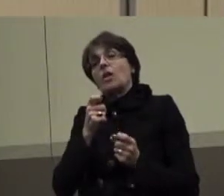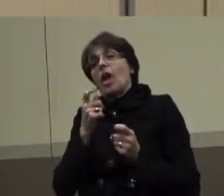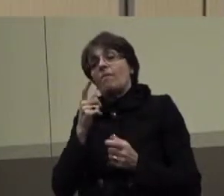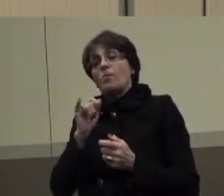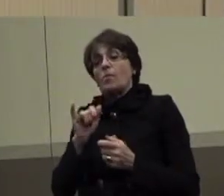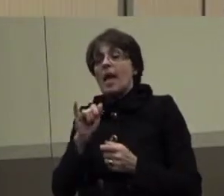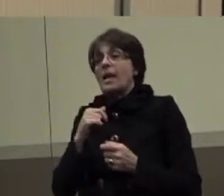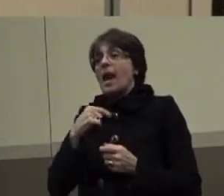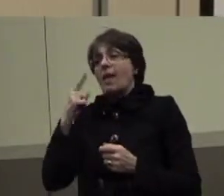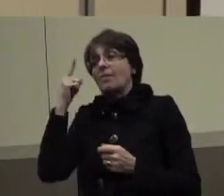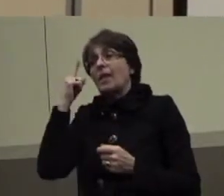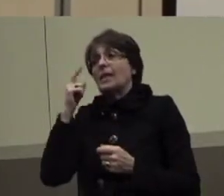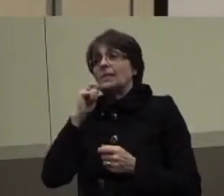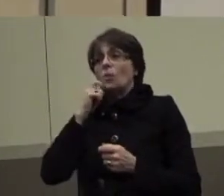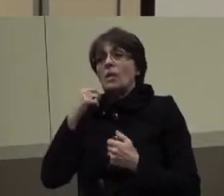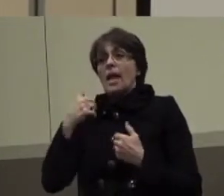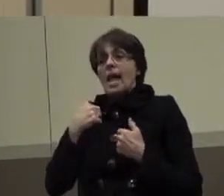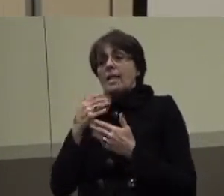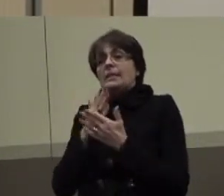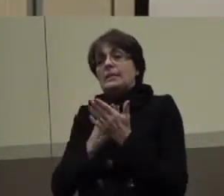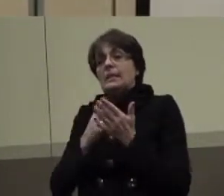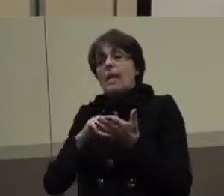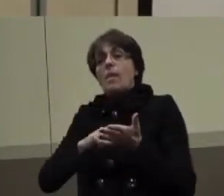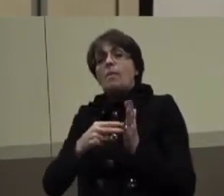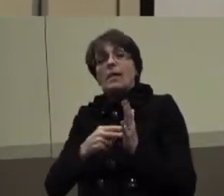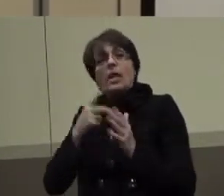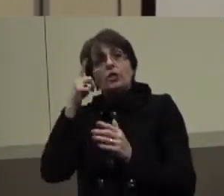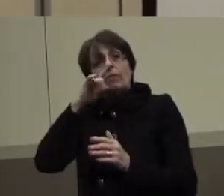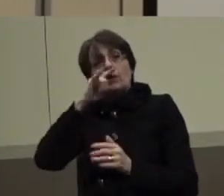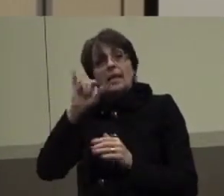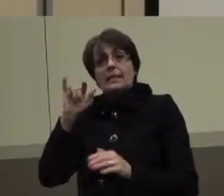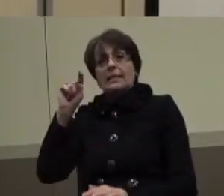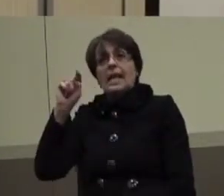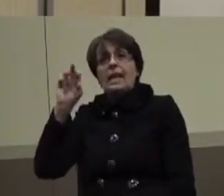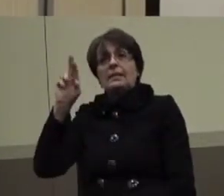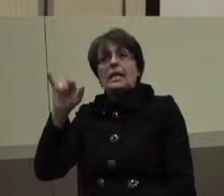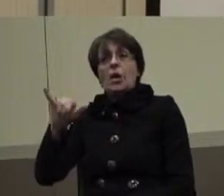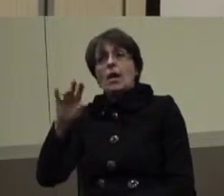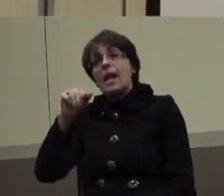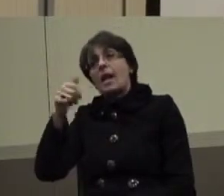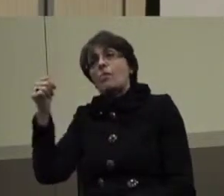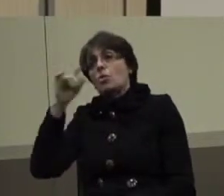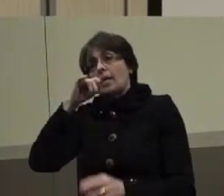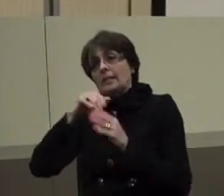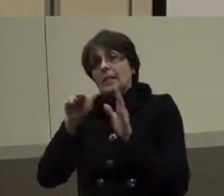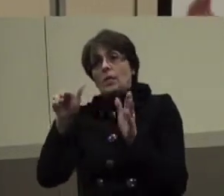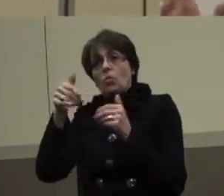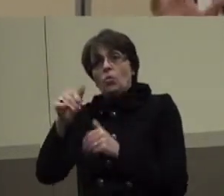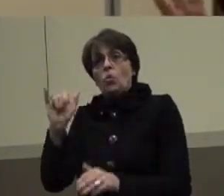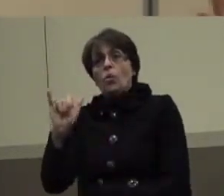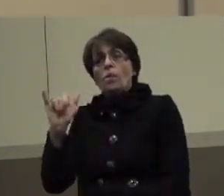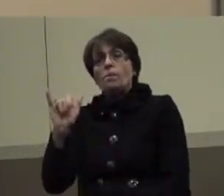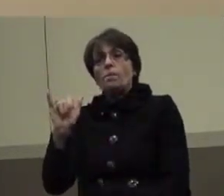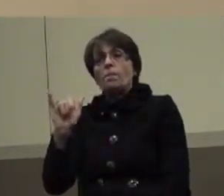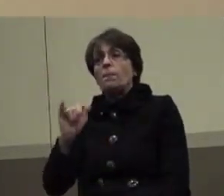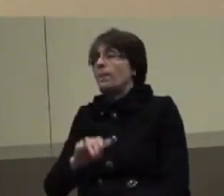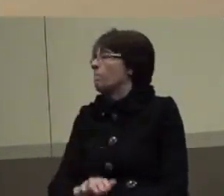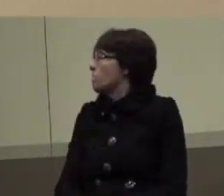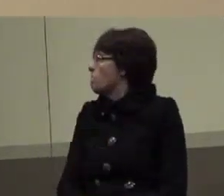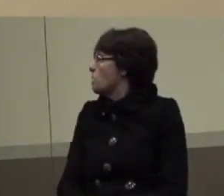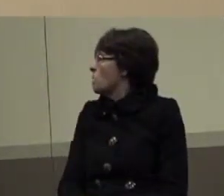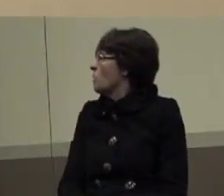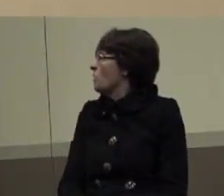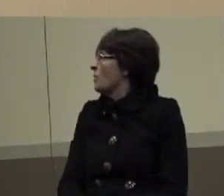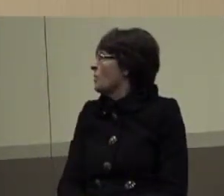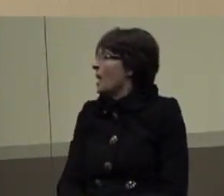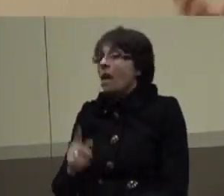and I think it had some implications for kids like Terry and other kids in the room. Now, our end goal for